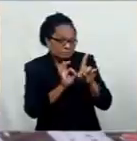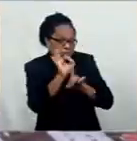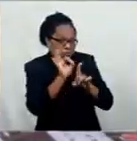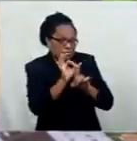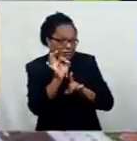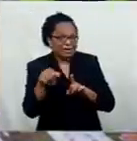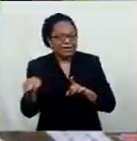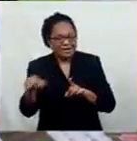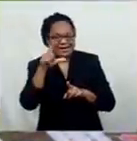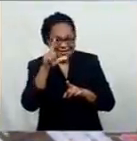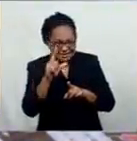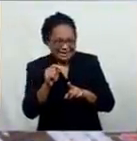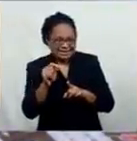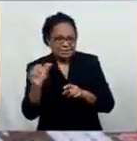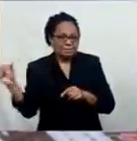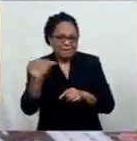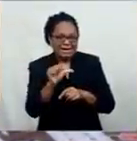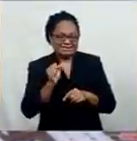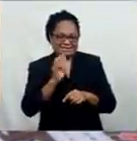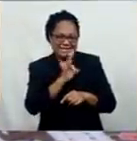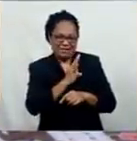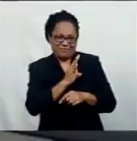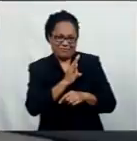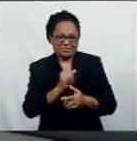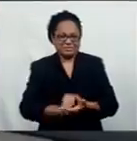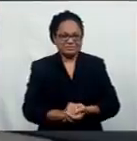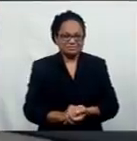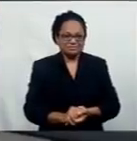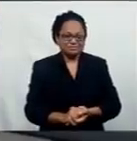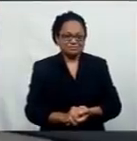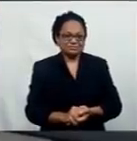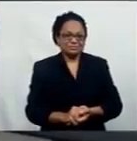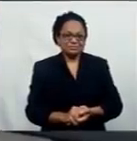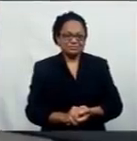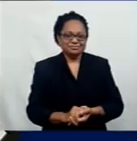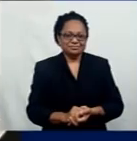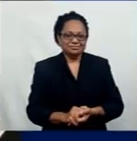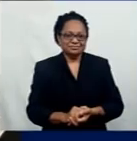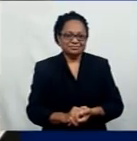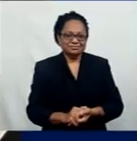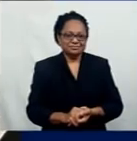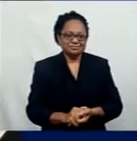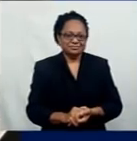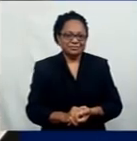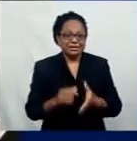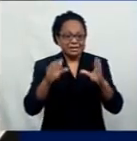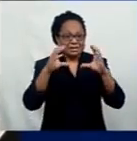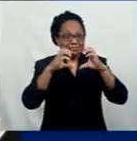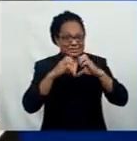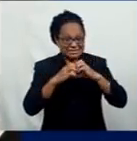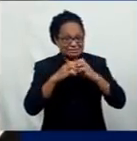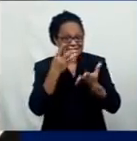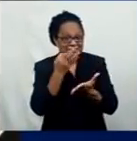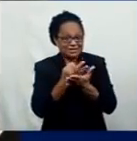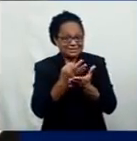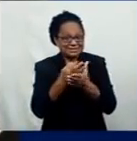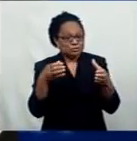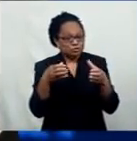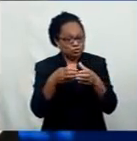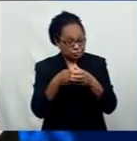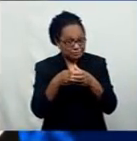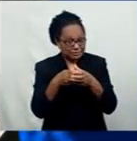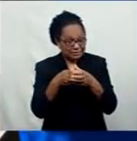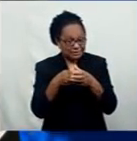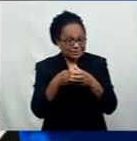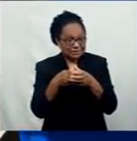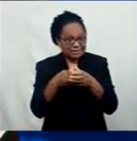few staff who have been laid off. Felipe Naikaso, FBC News. BSP Financial Group Limited has announced